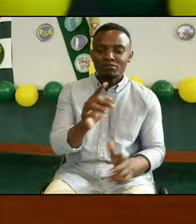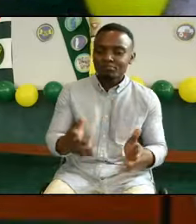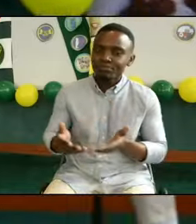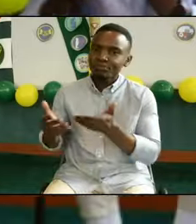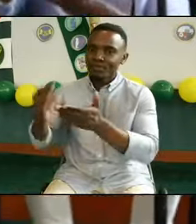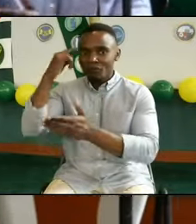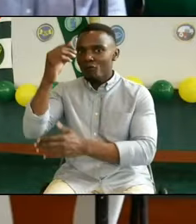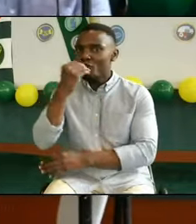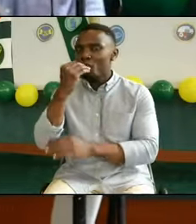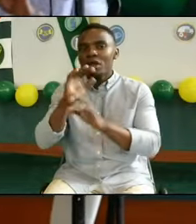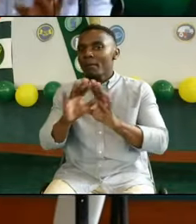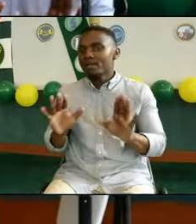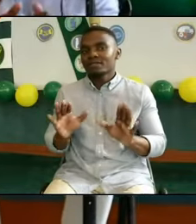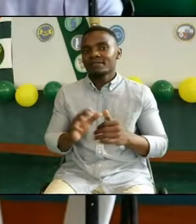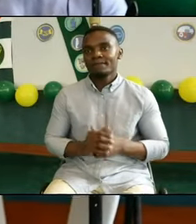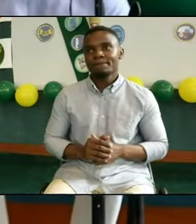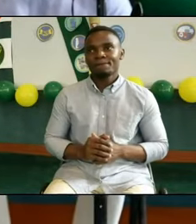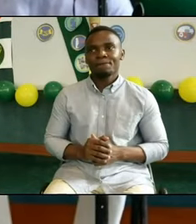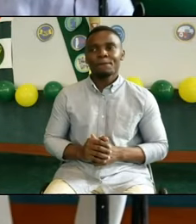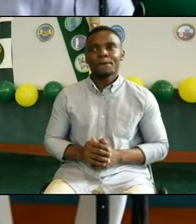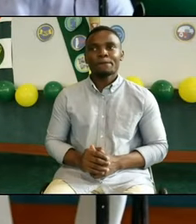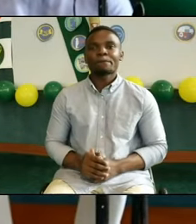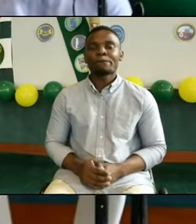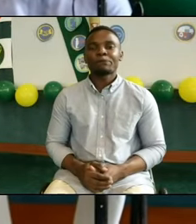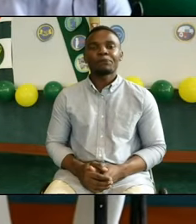meal. Just a meal.